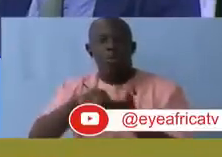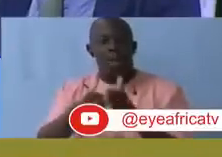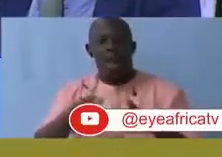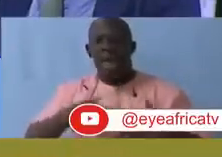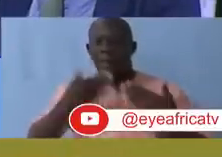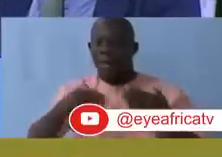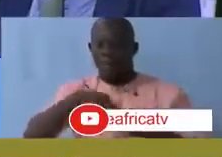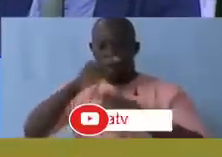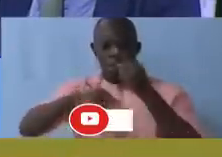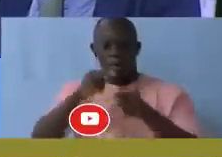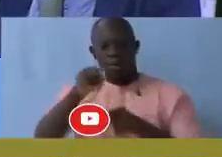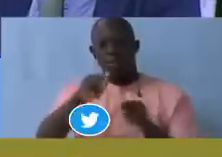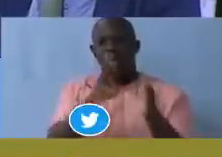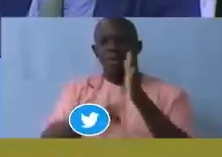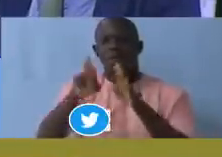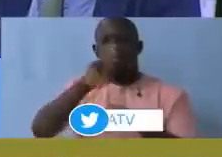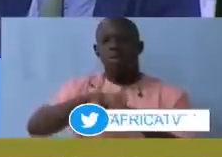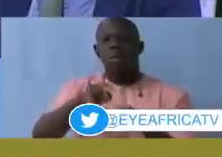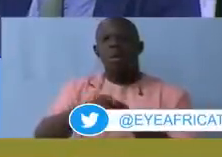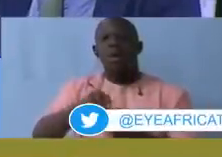my last